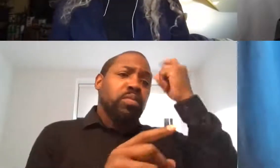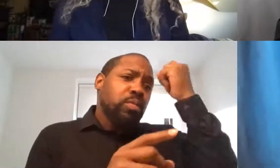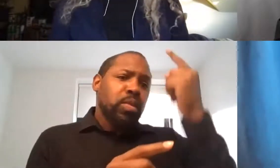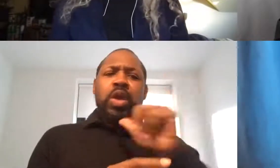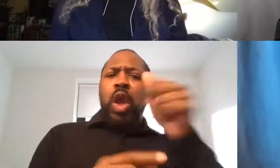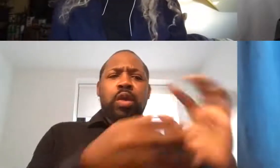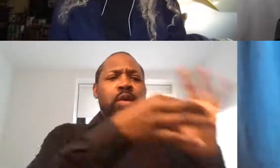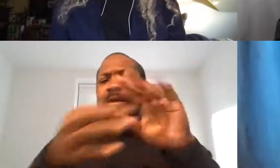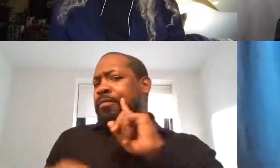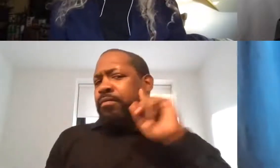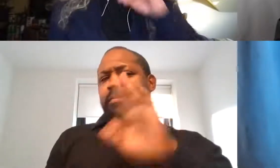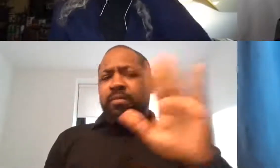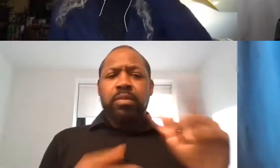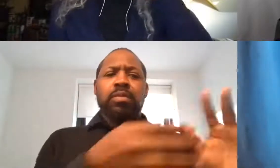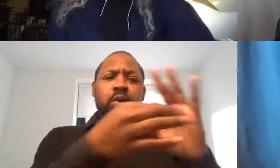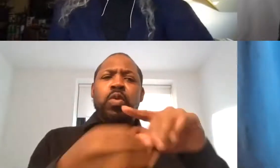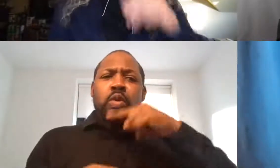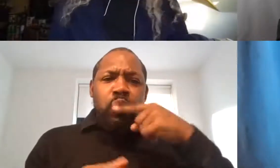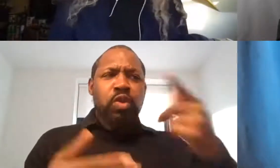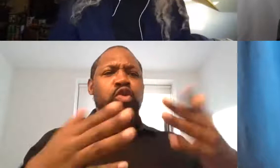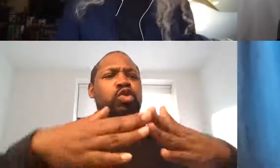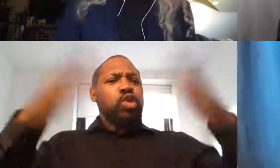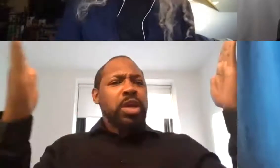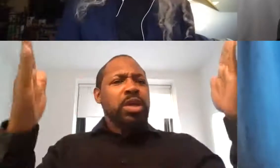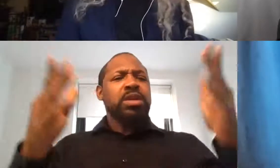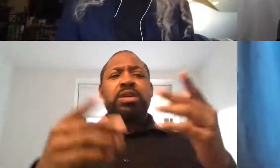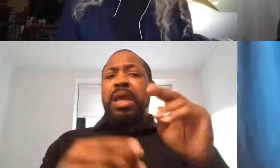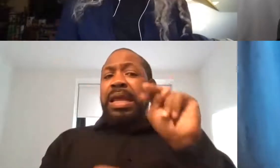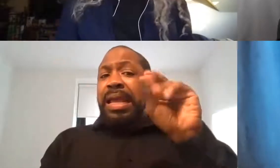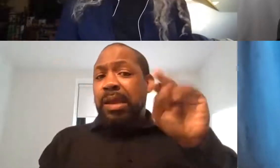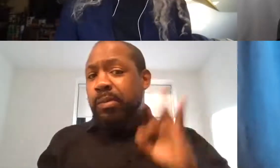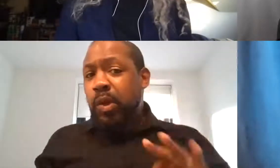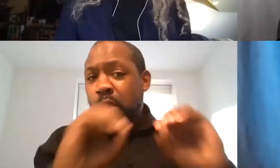board with the understanding that it is not related